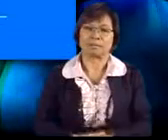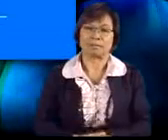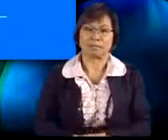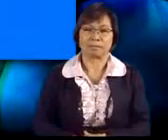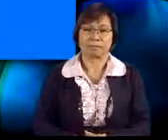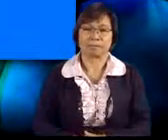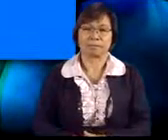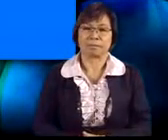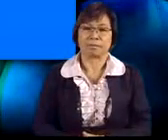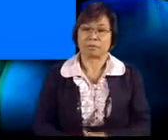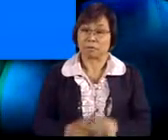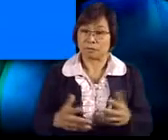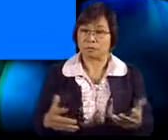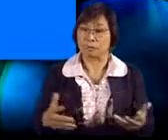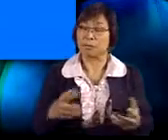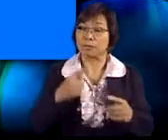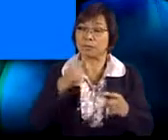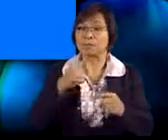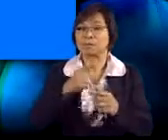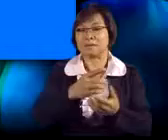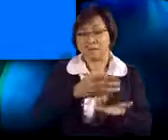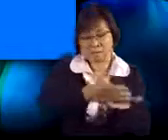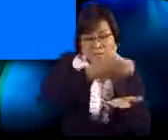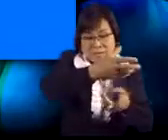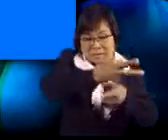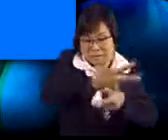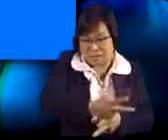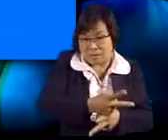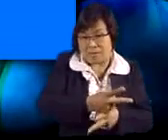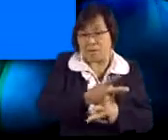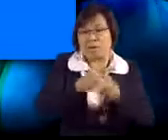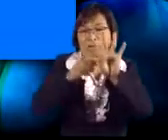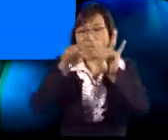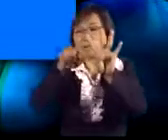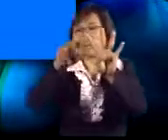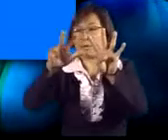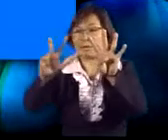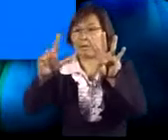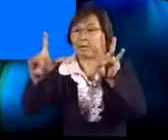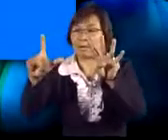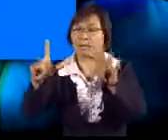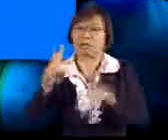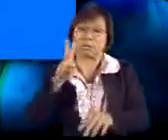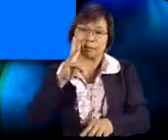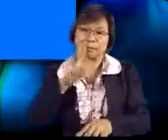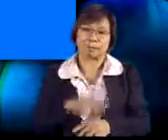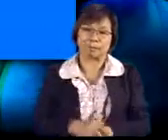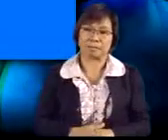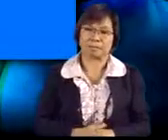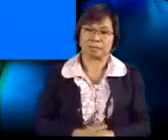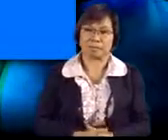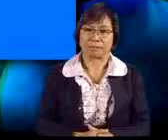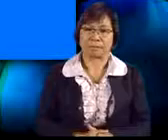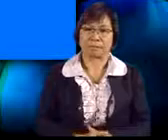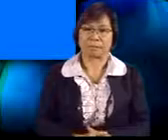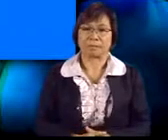water. So, the container can hold another 4.3 liters of water.